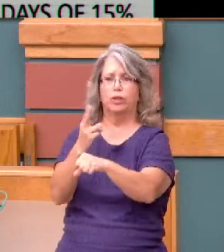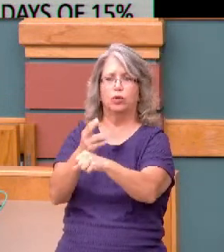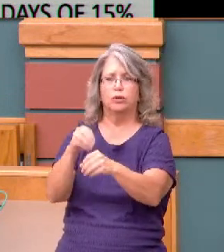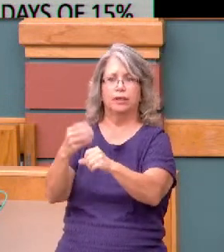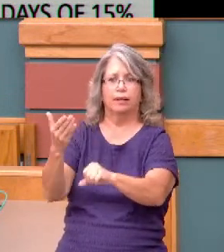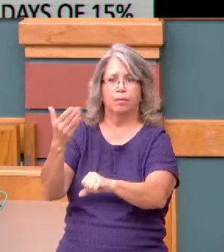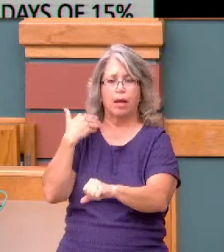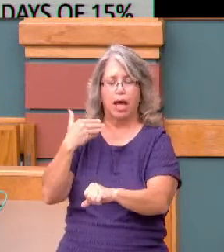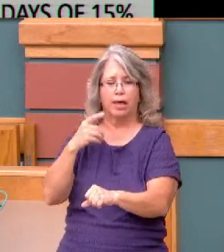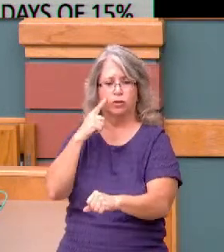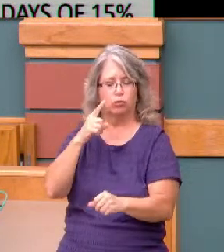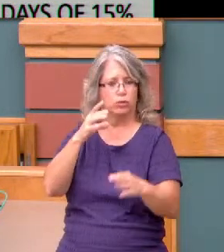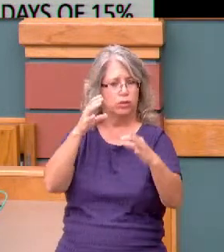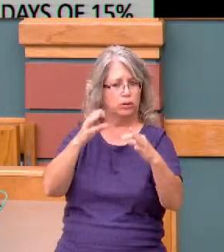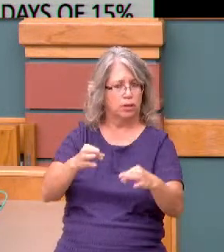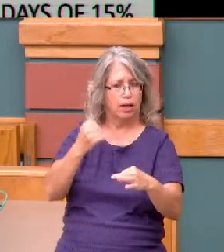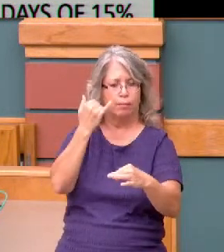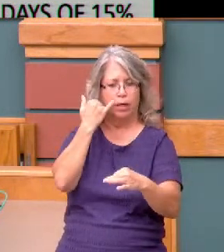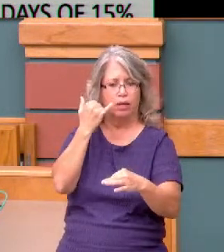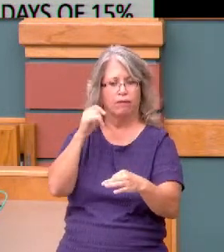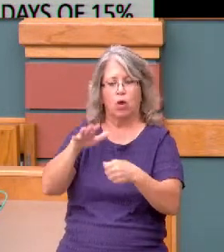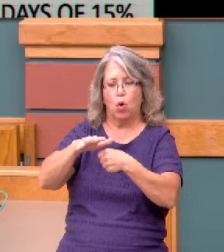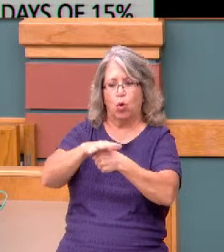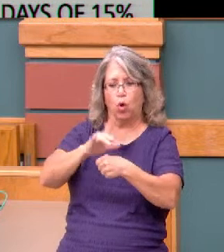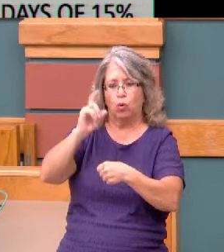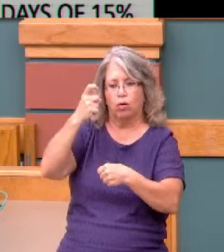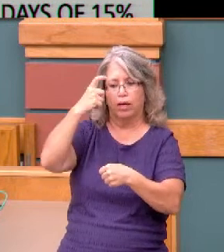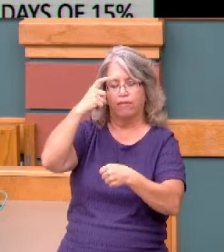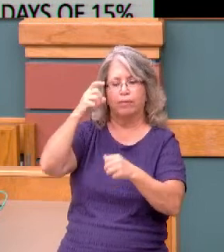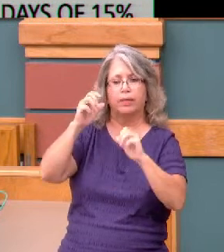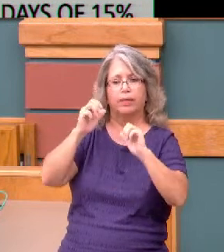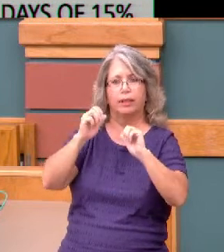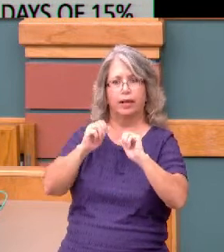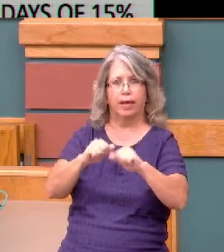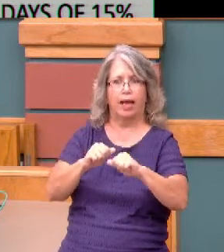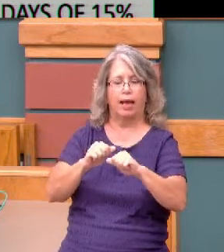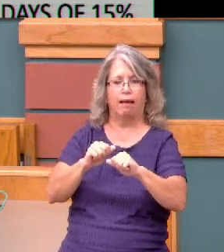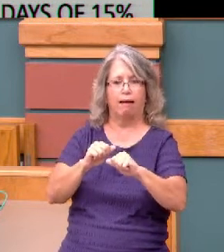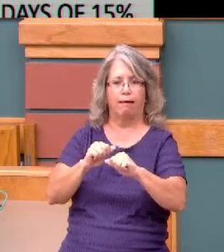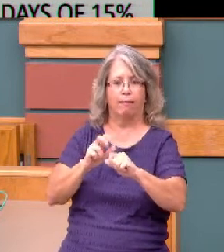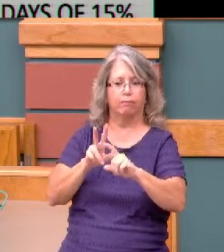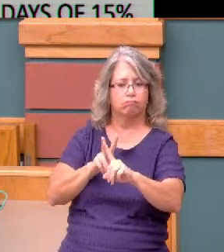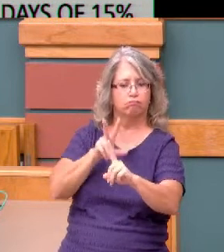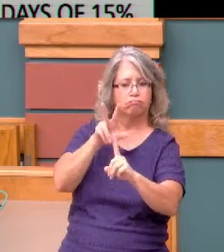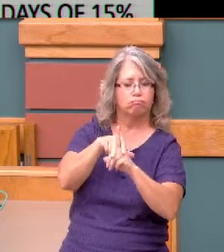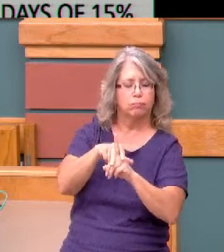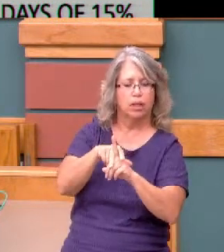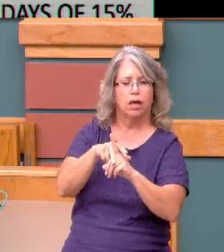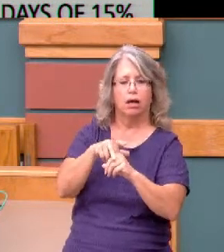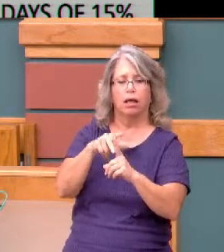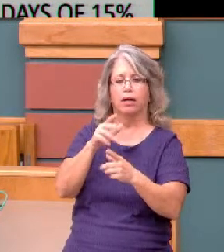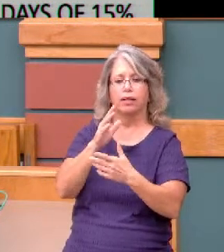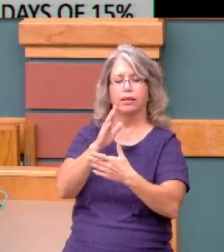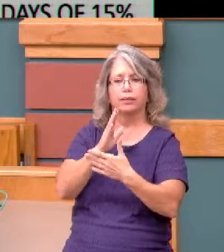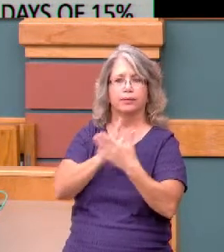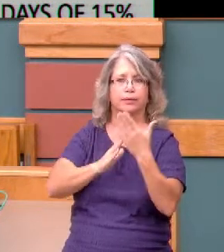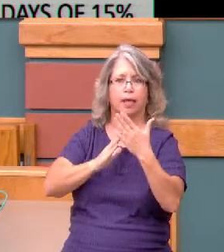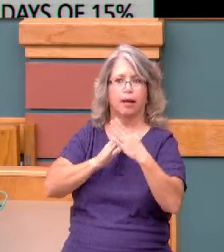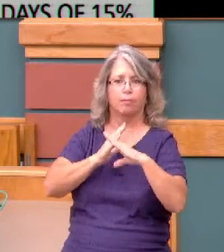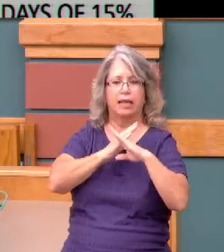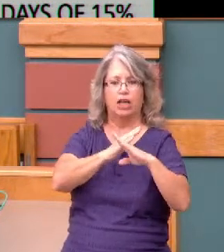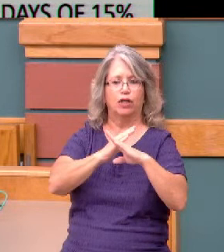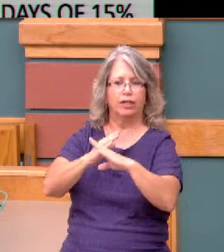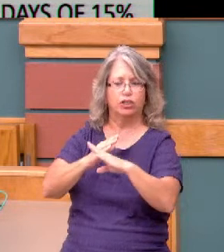could implement new mitigation measures. Now, that's not the case anymore, but just for comparison's sake, we only